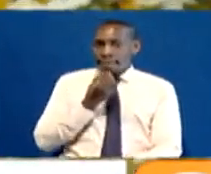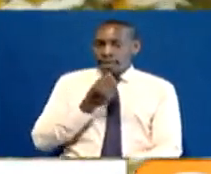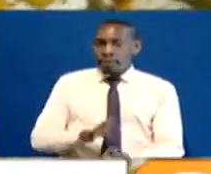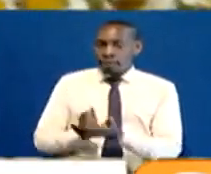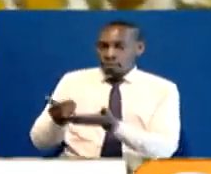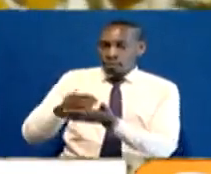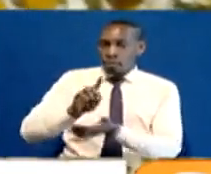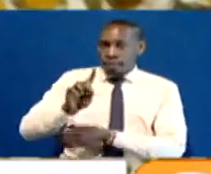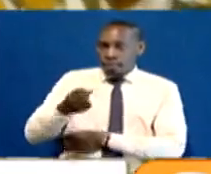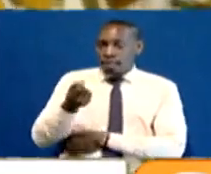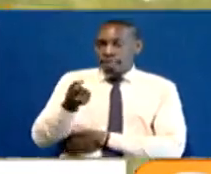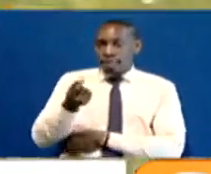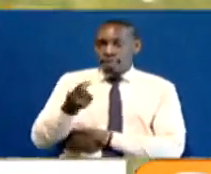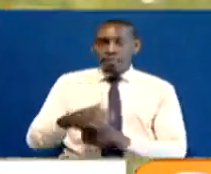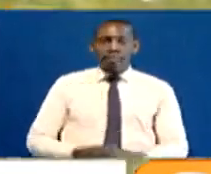fetches 1,000 shillings.